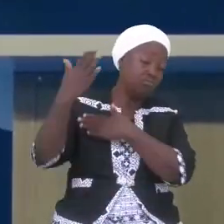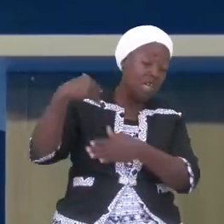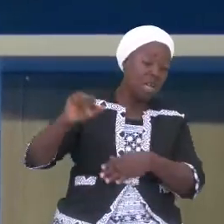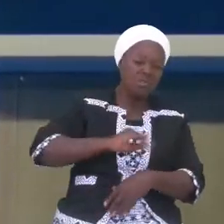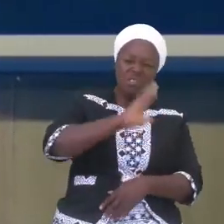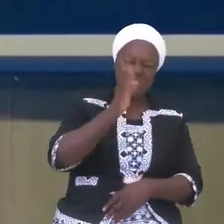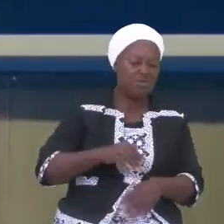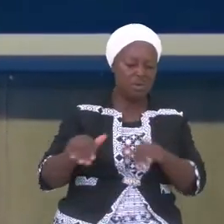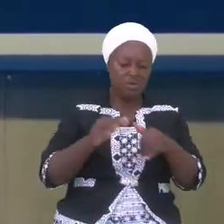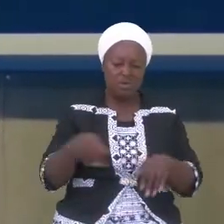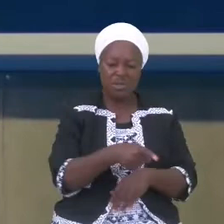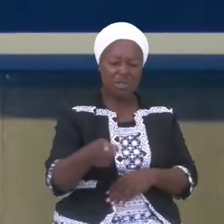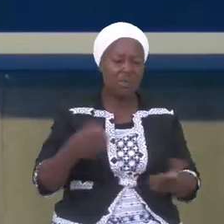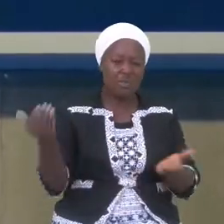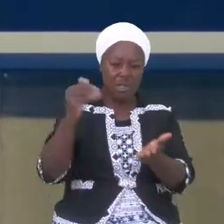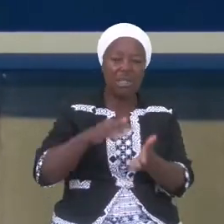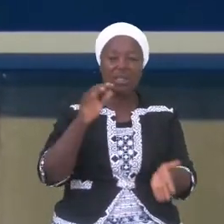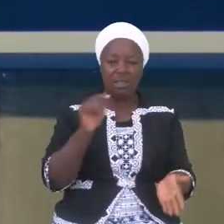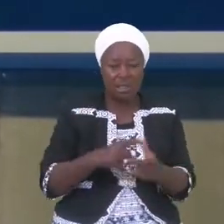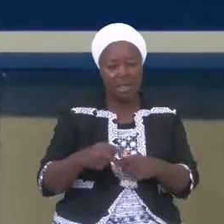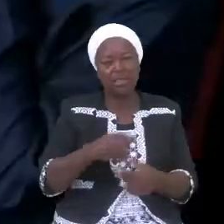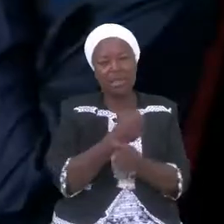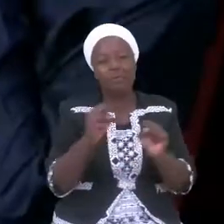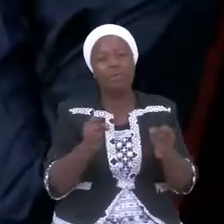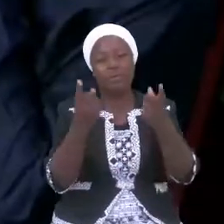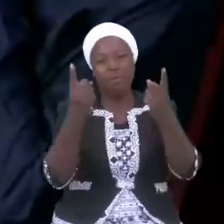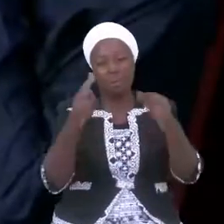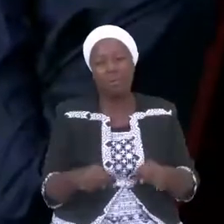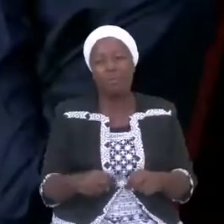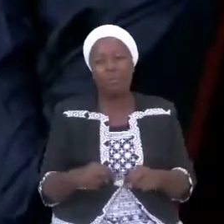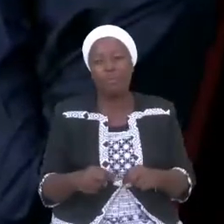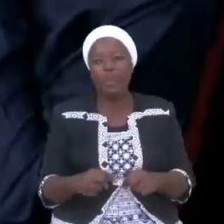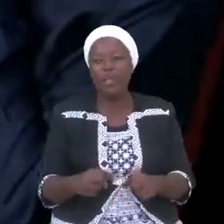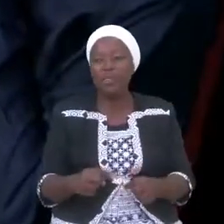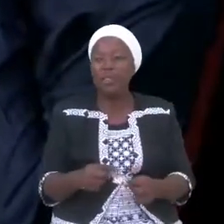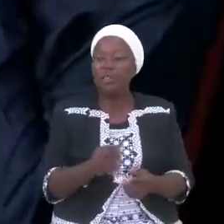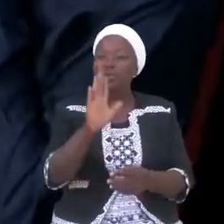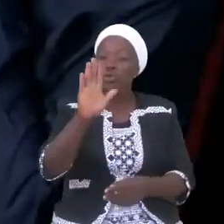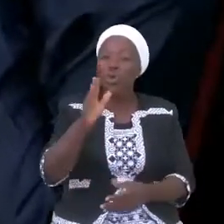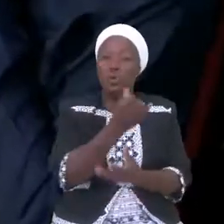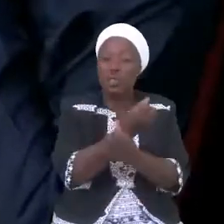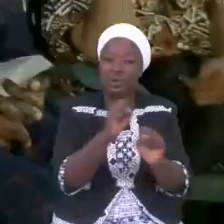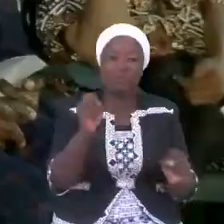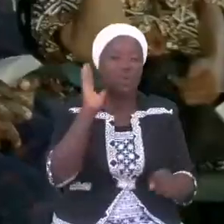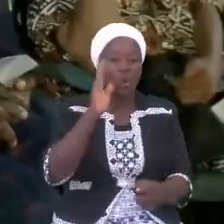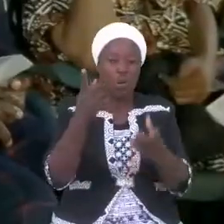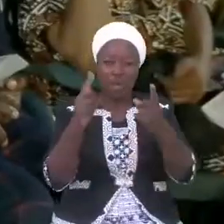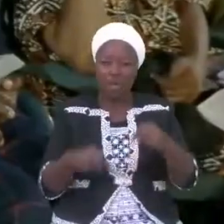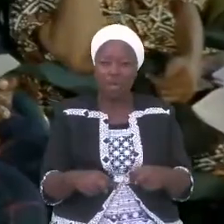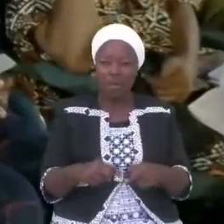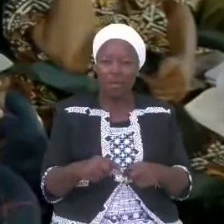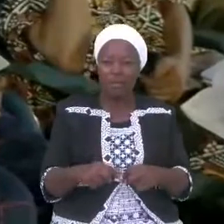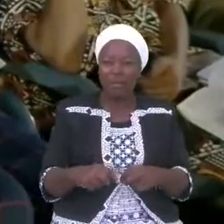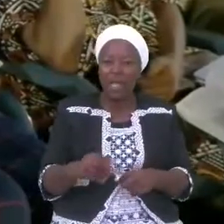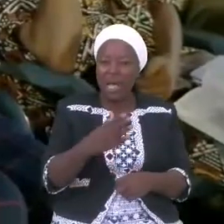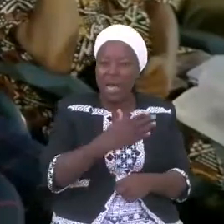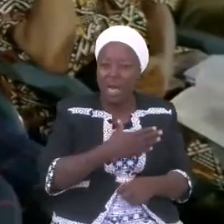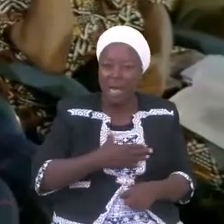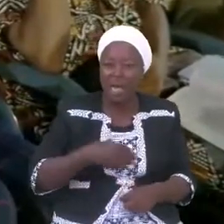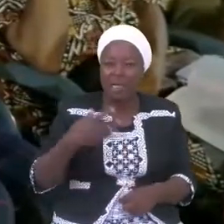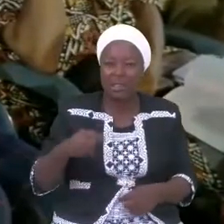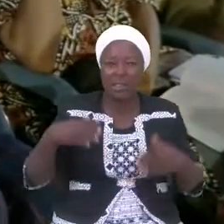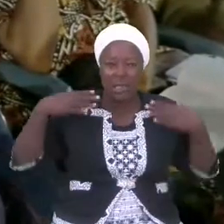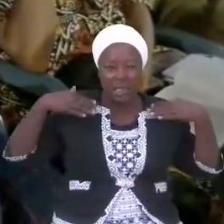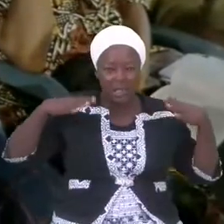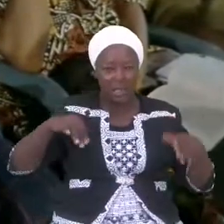again. Your salvation will come. I said, your salvation will come. And the angels of